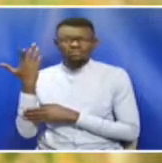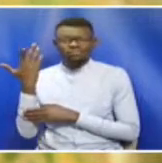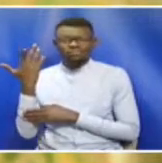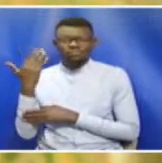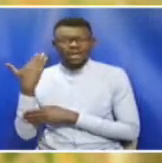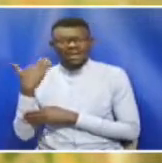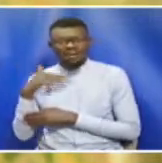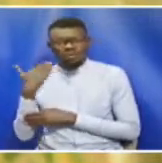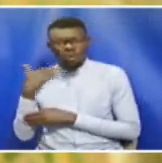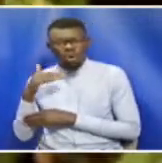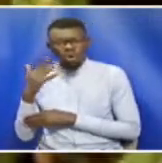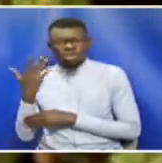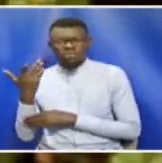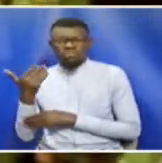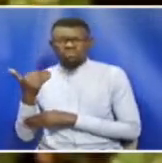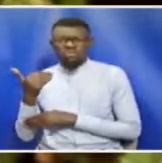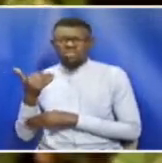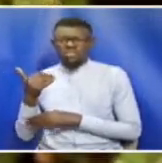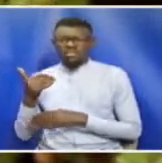criminal offences